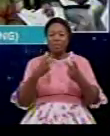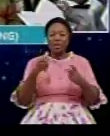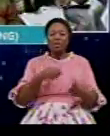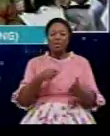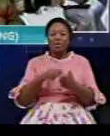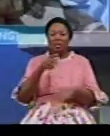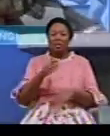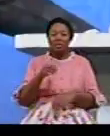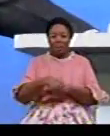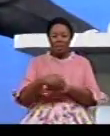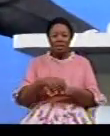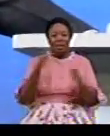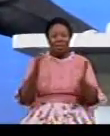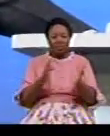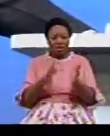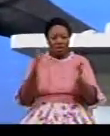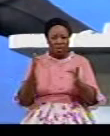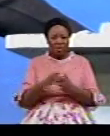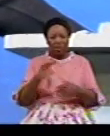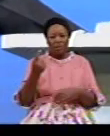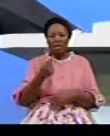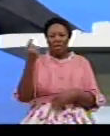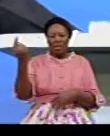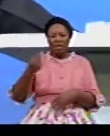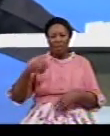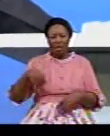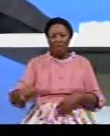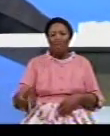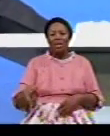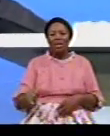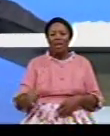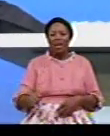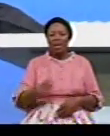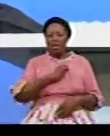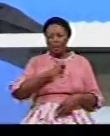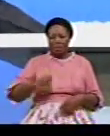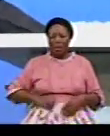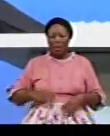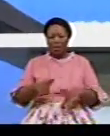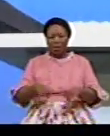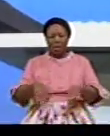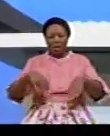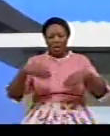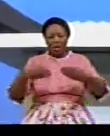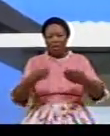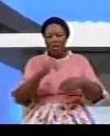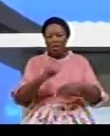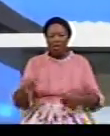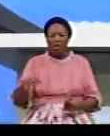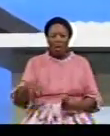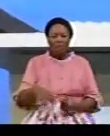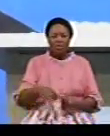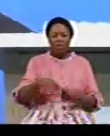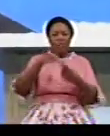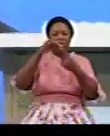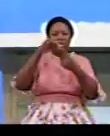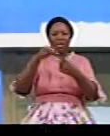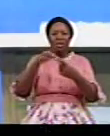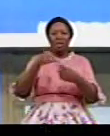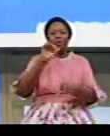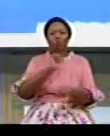lives, he creates in us a clean heart, and renew a